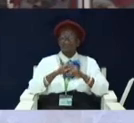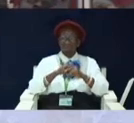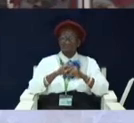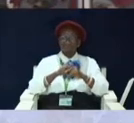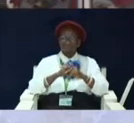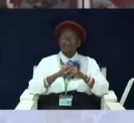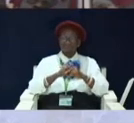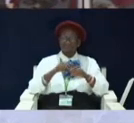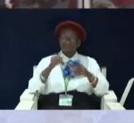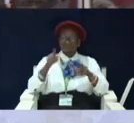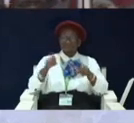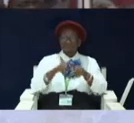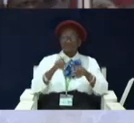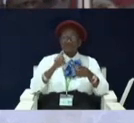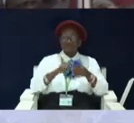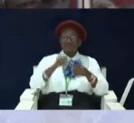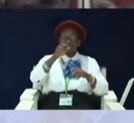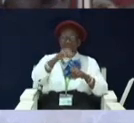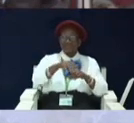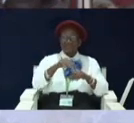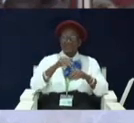So tonight,